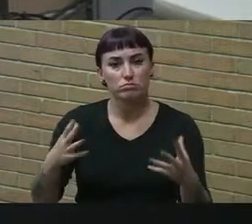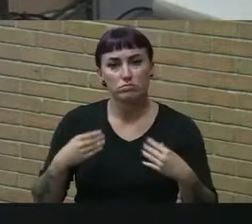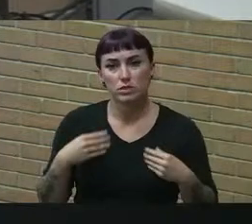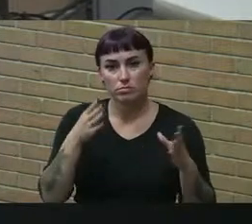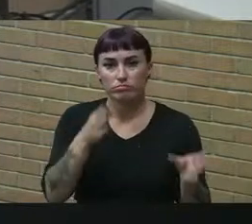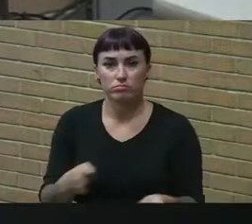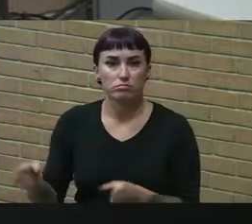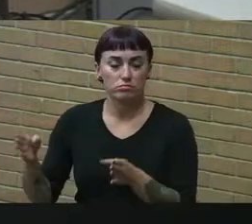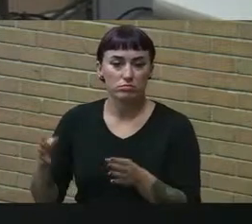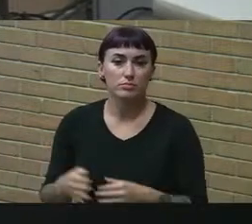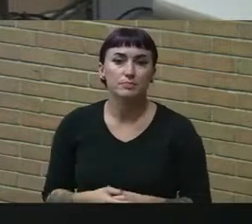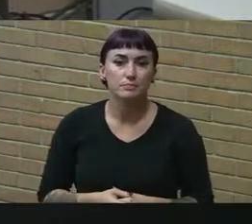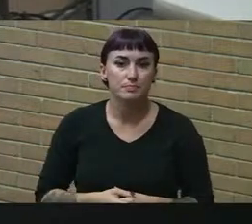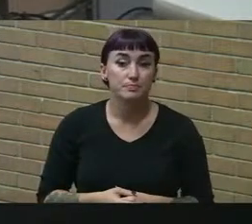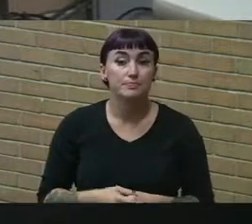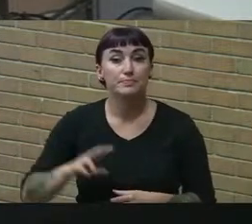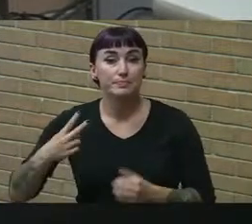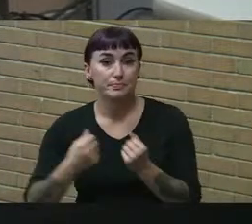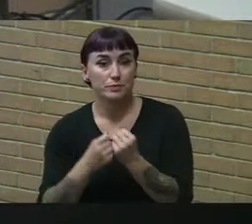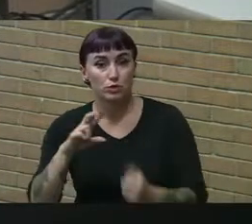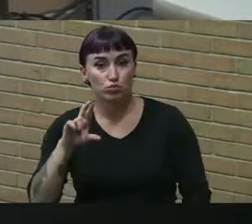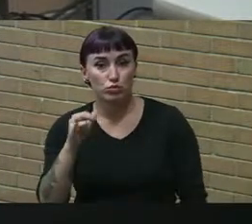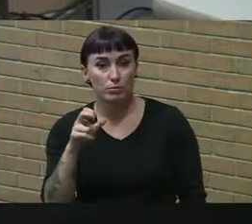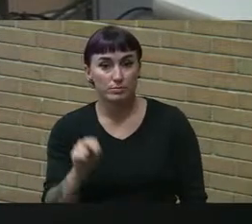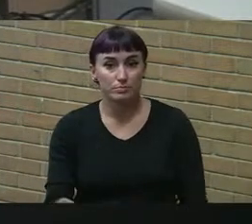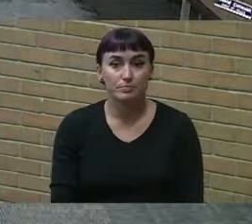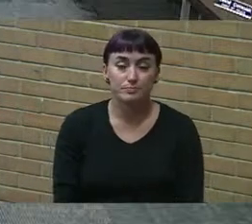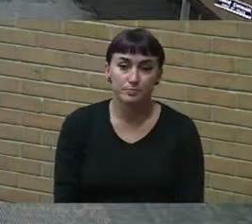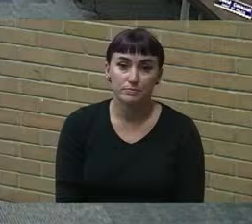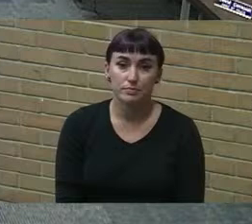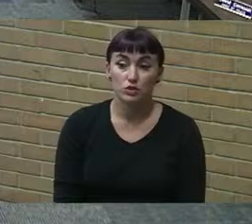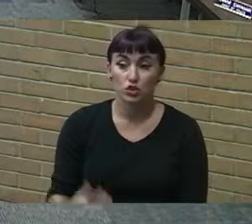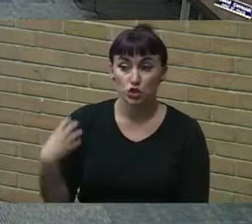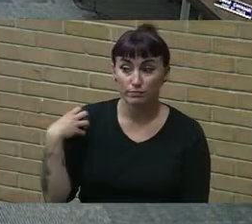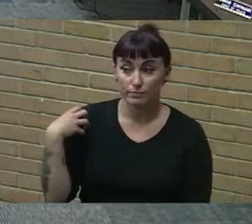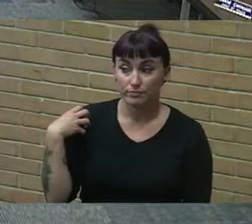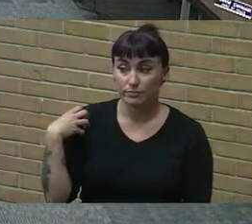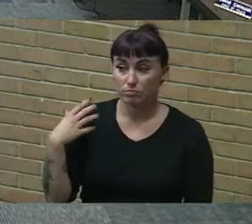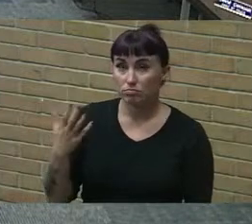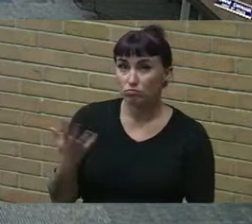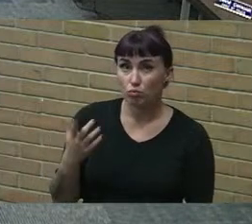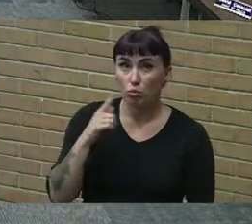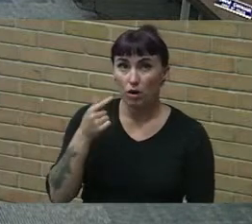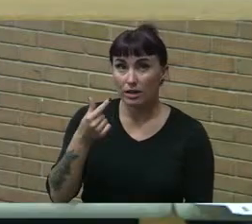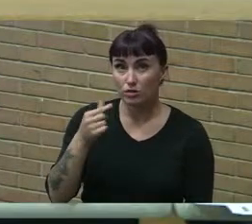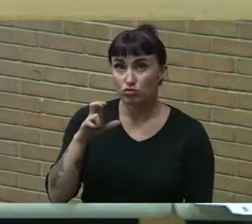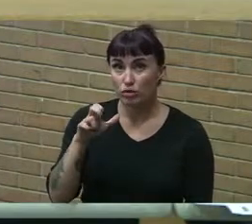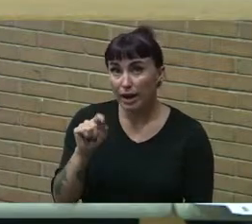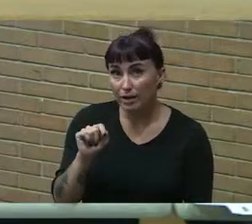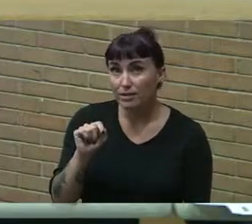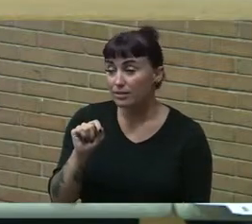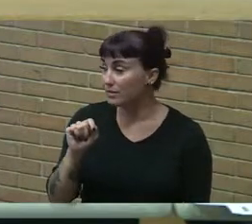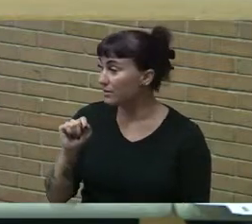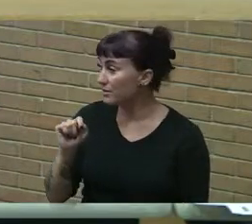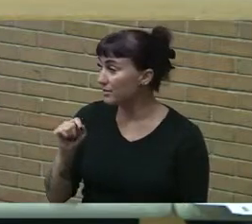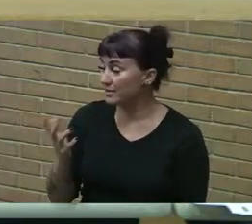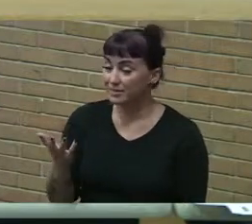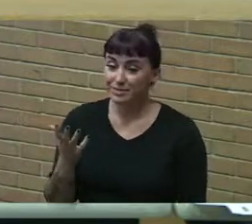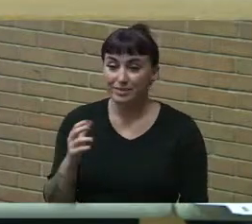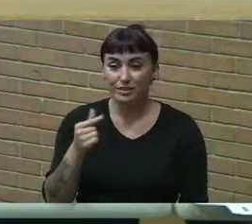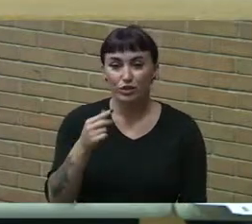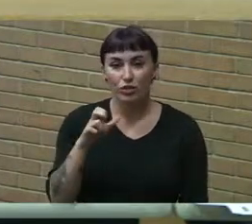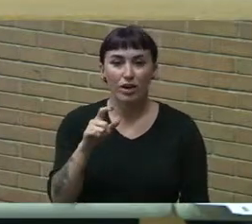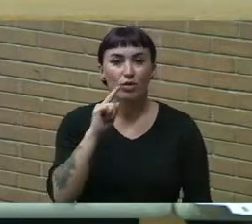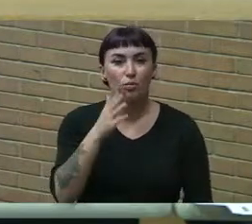resolution before us. Second? And Chief, what is granite? Granite